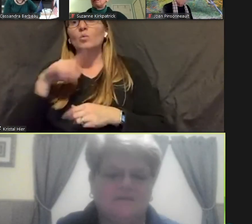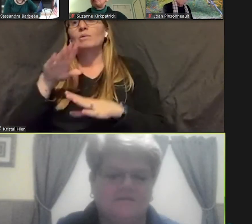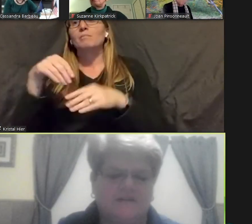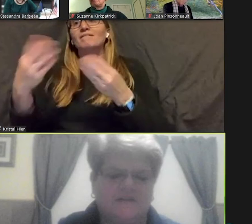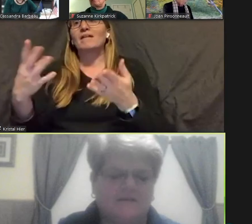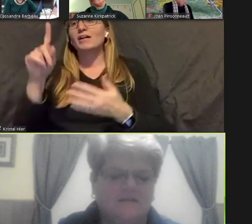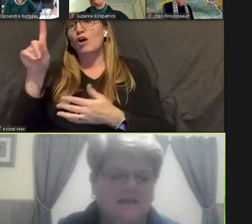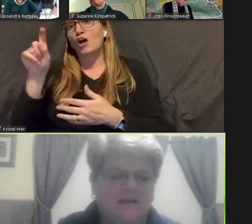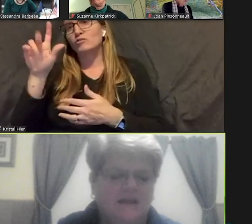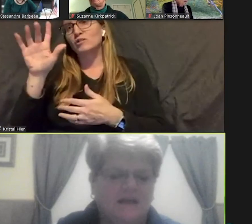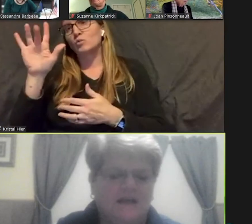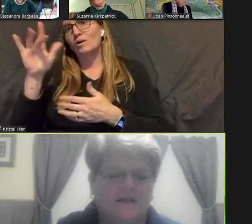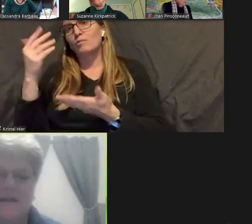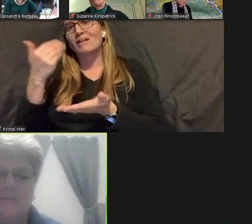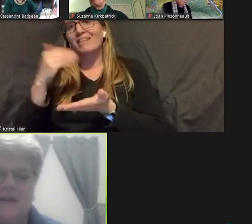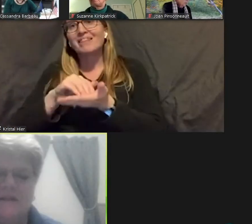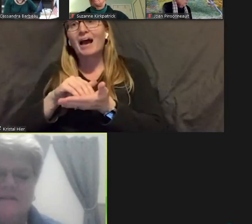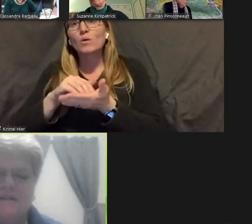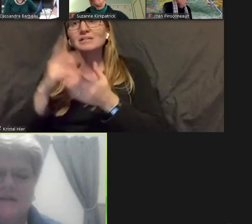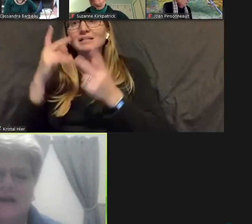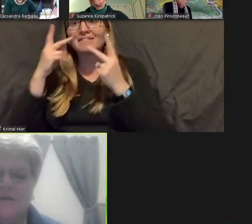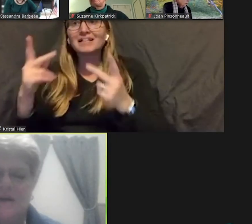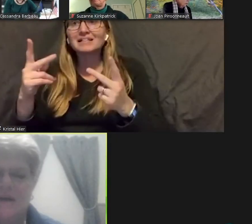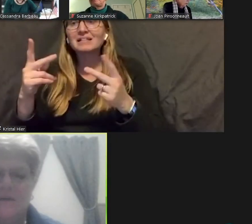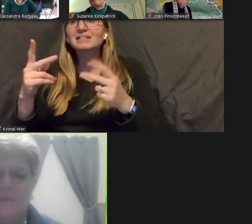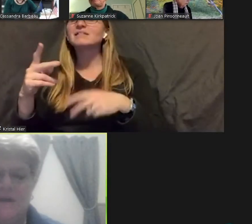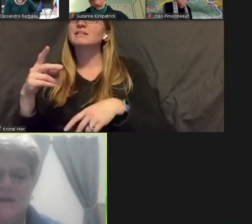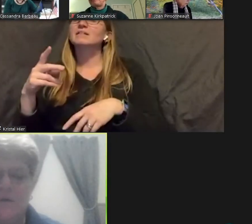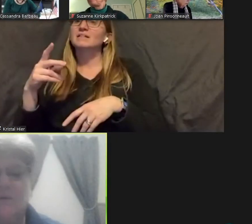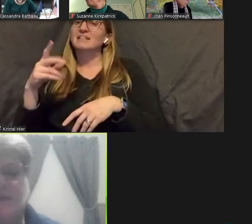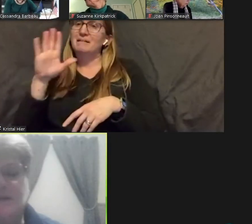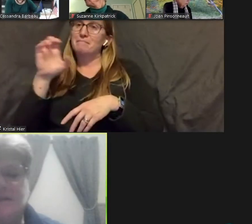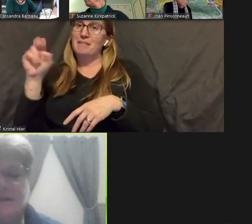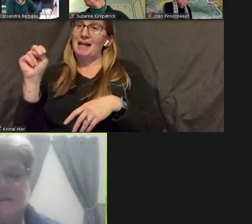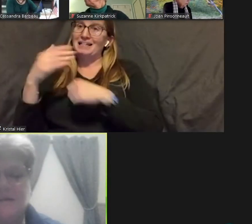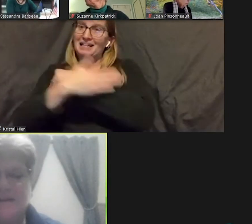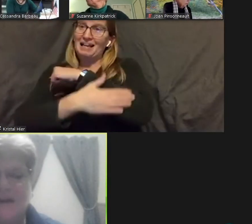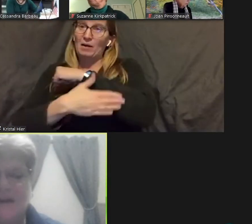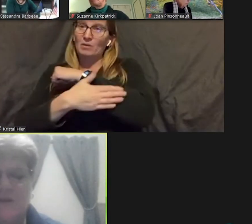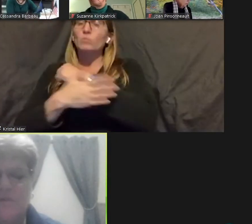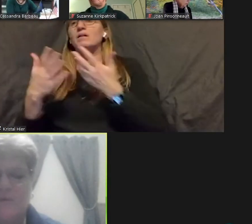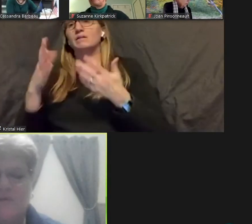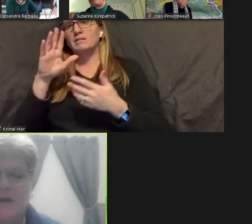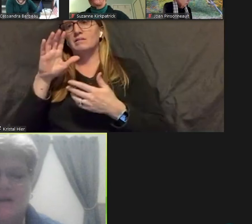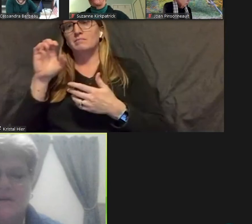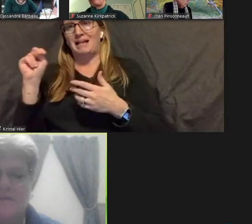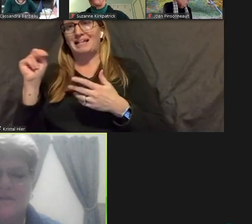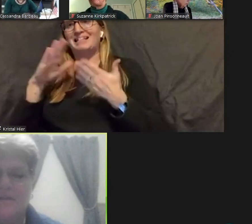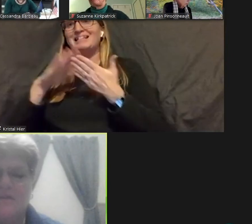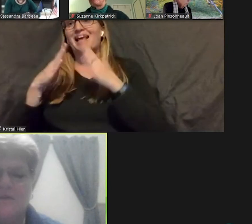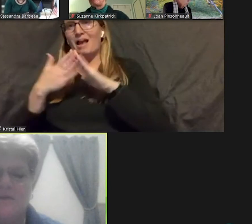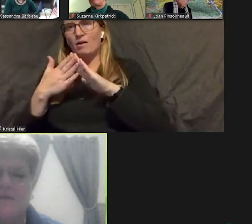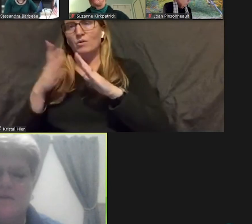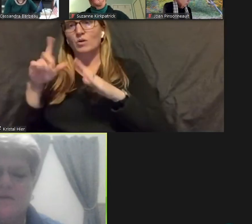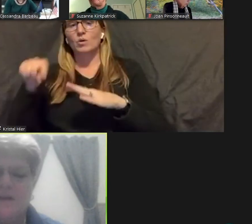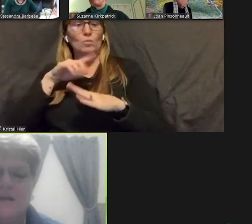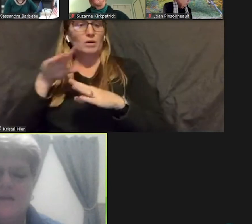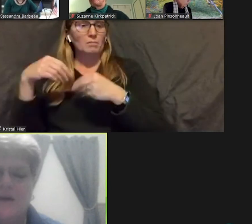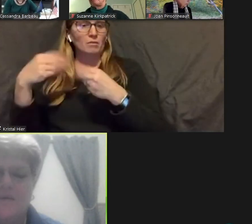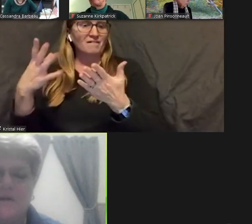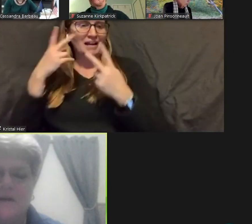123,000 visits, and in Bennington County, in Bennington, the town of, we provided visits to